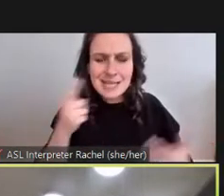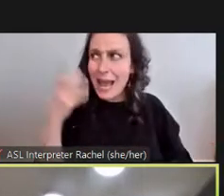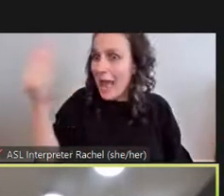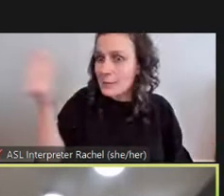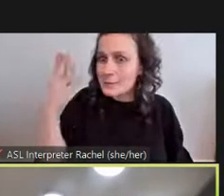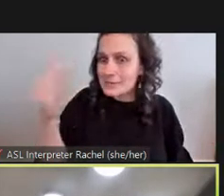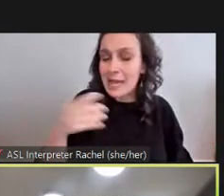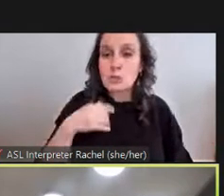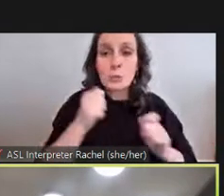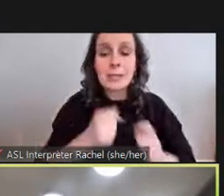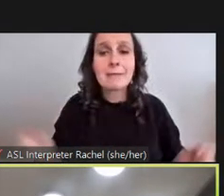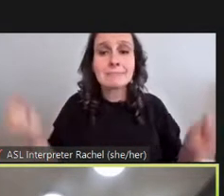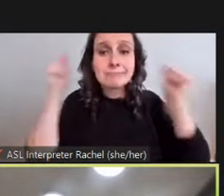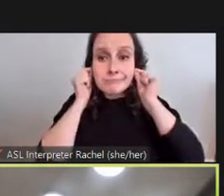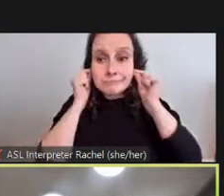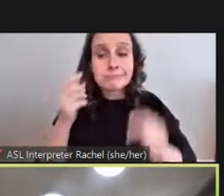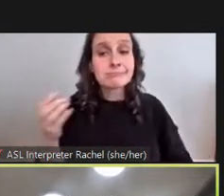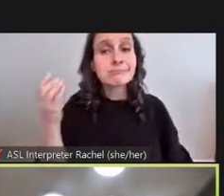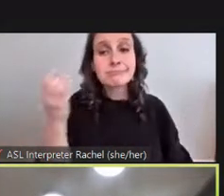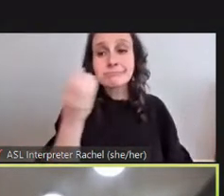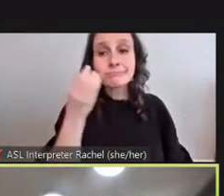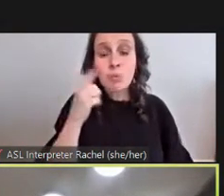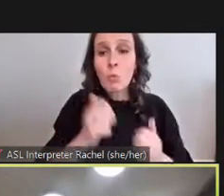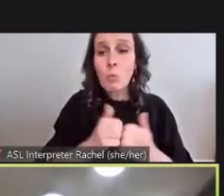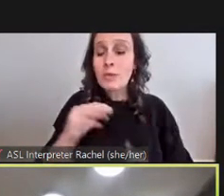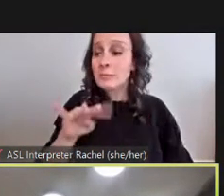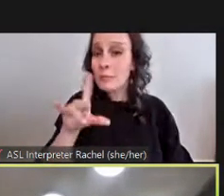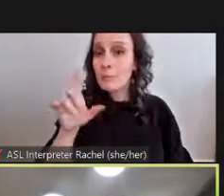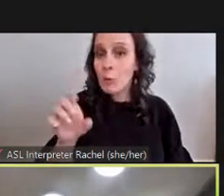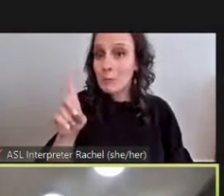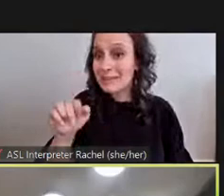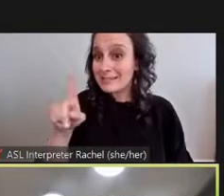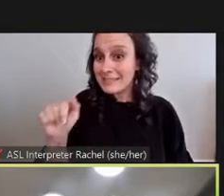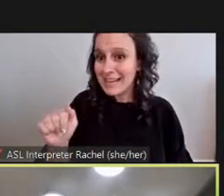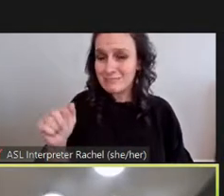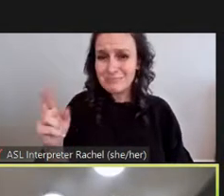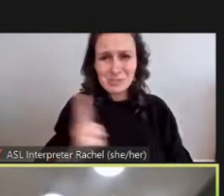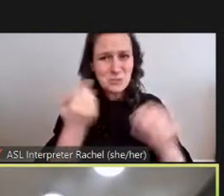simply use your mobile data. You can use it anywhere.